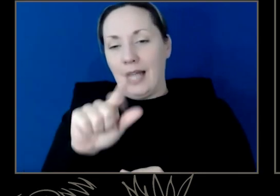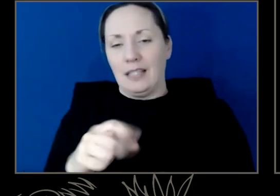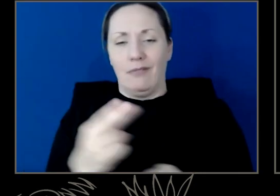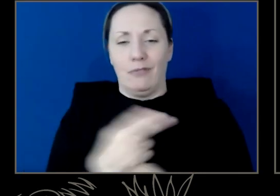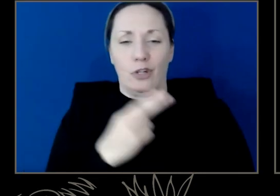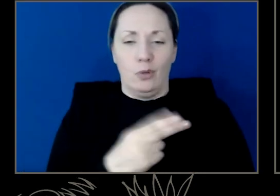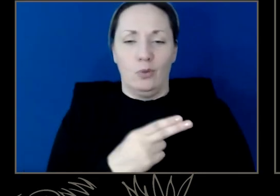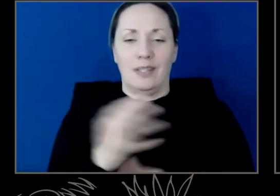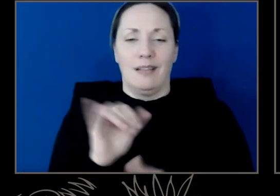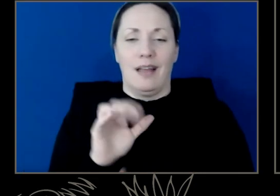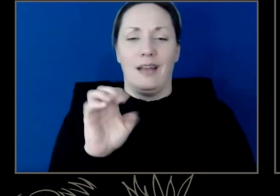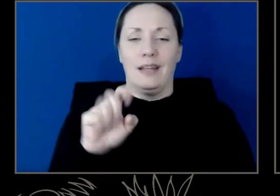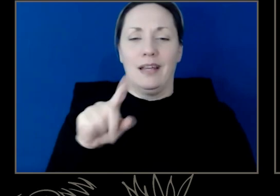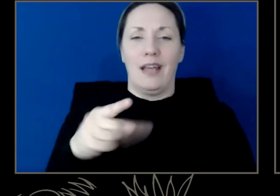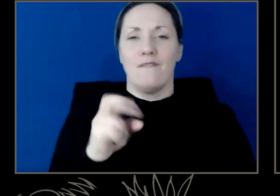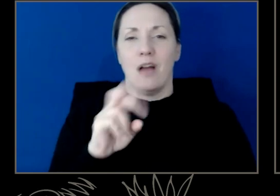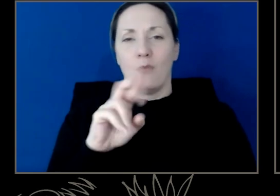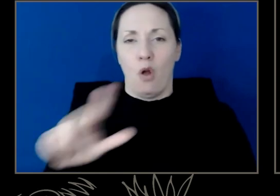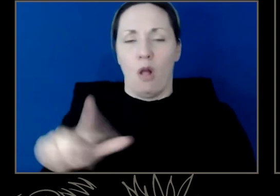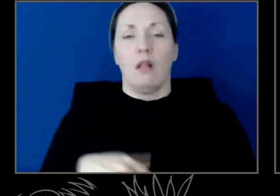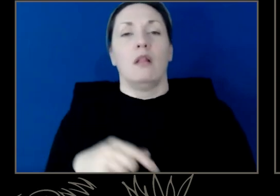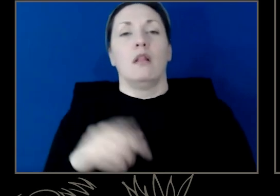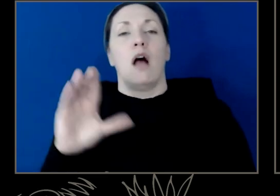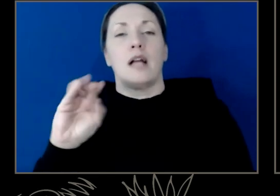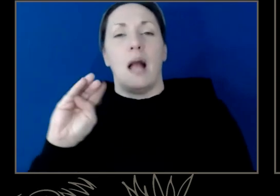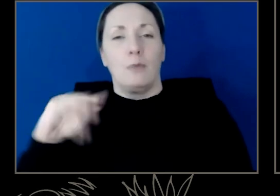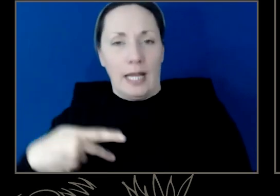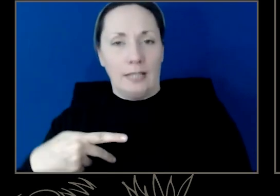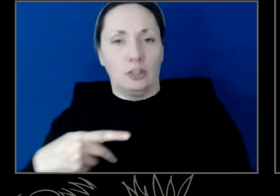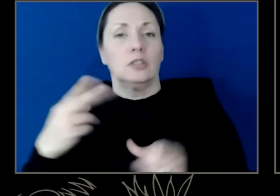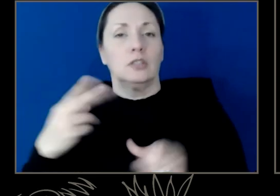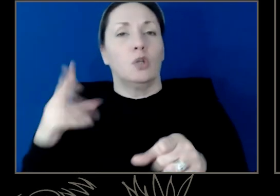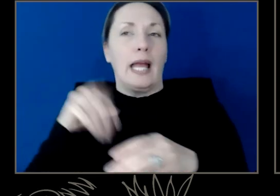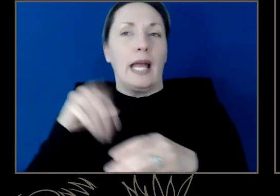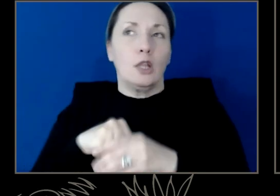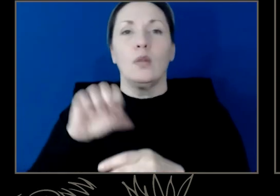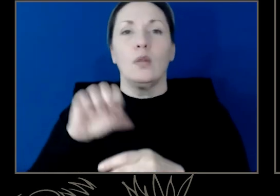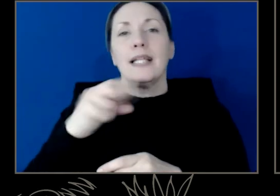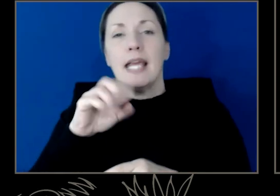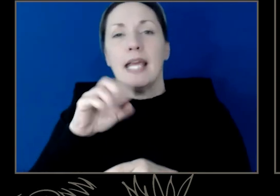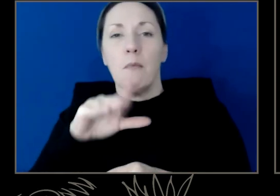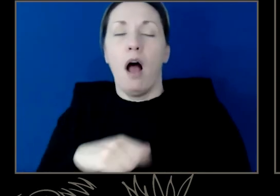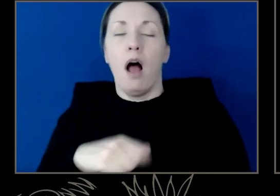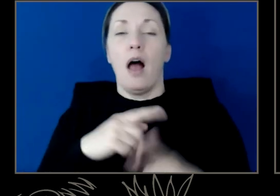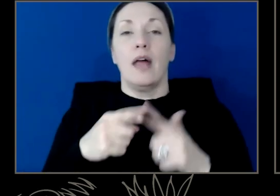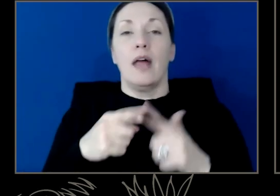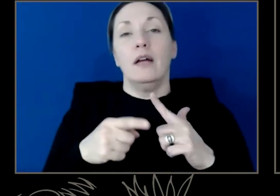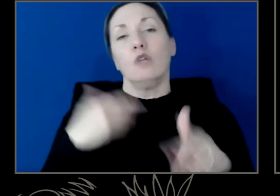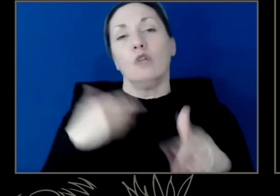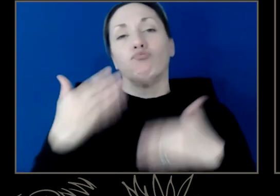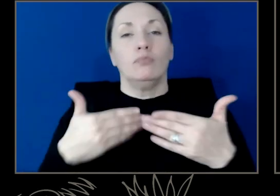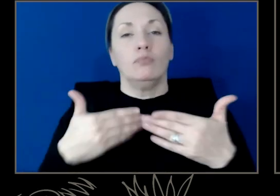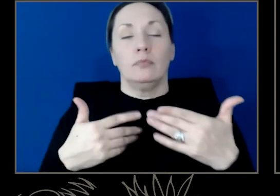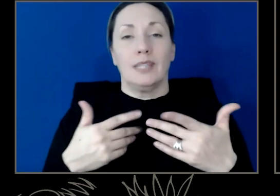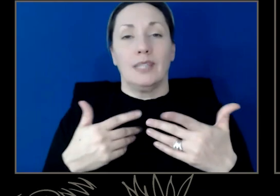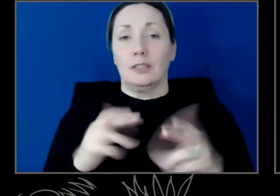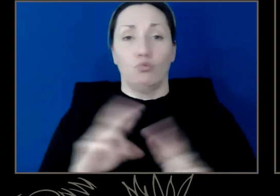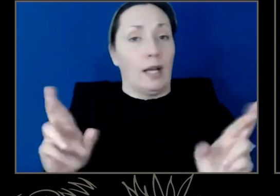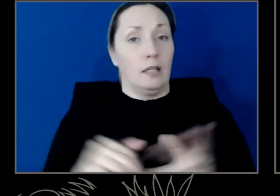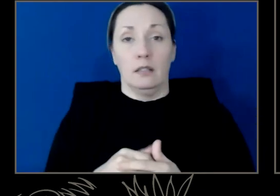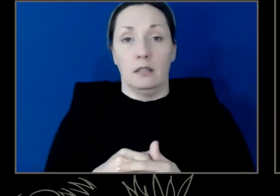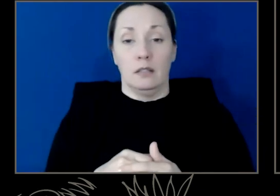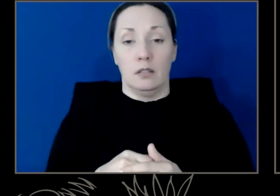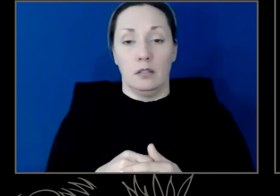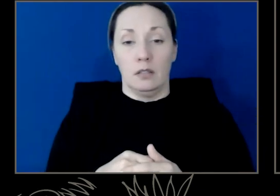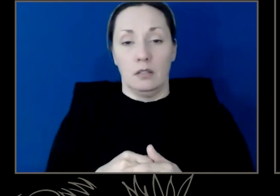computation. You load your SQL schema, and then you just go to town. It's just Postgres. You can run SQL